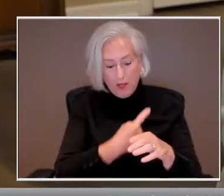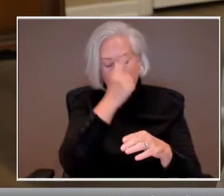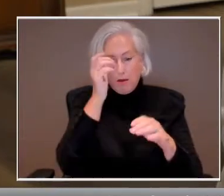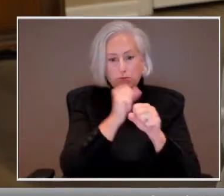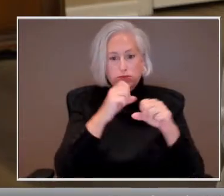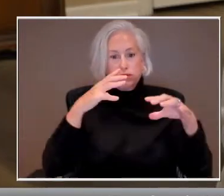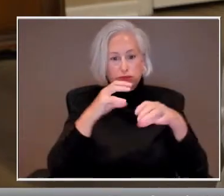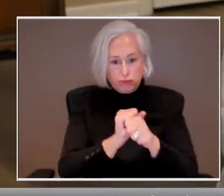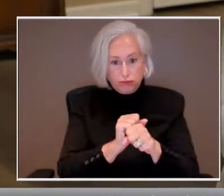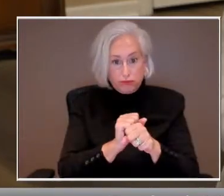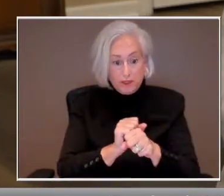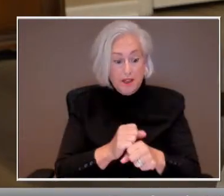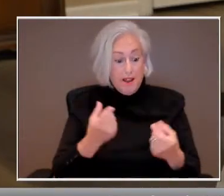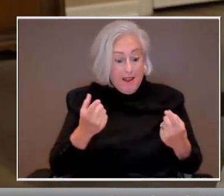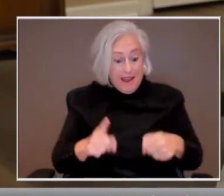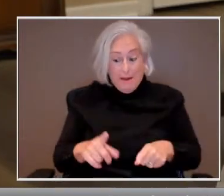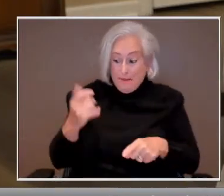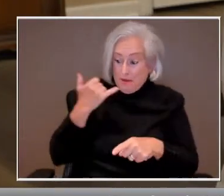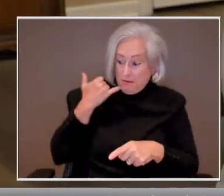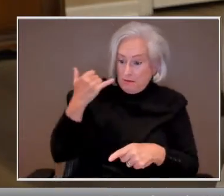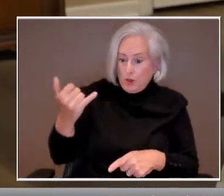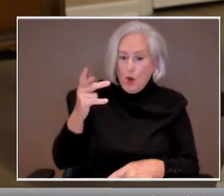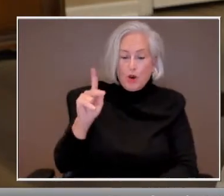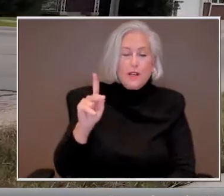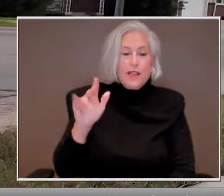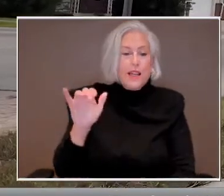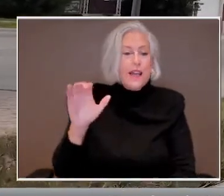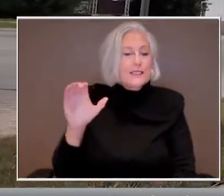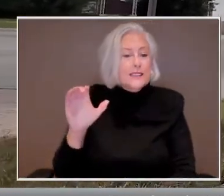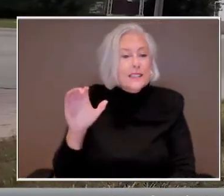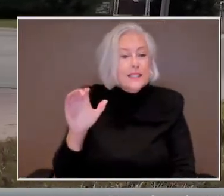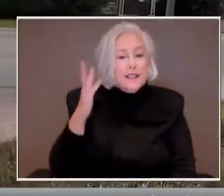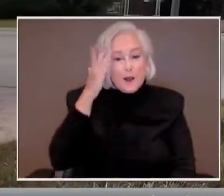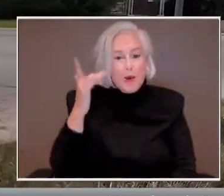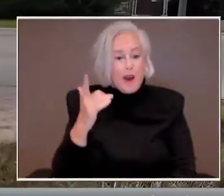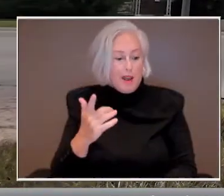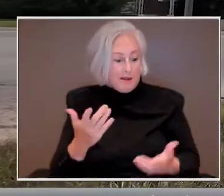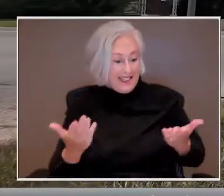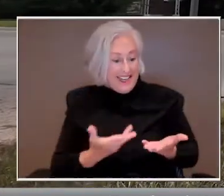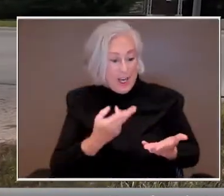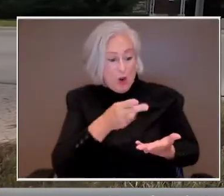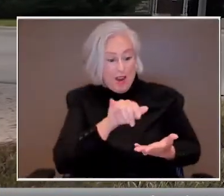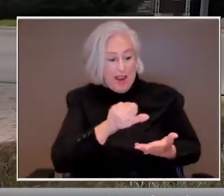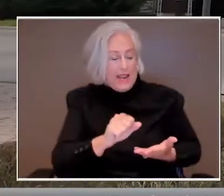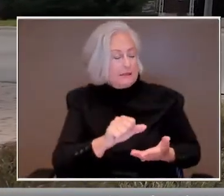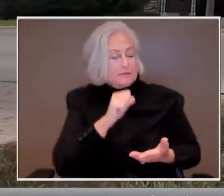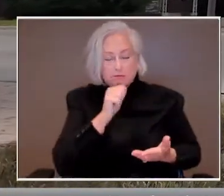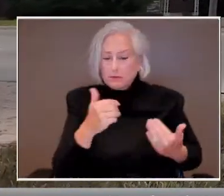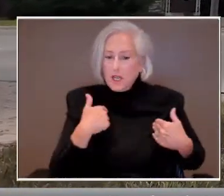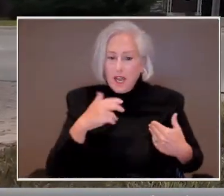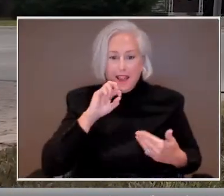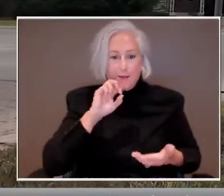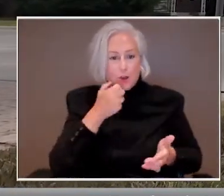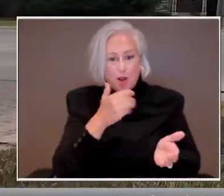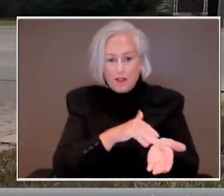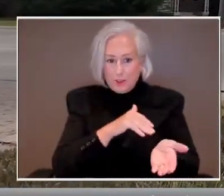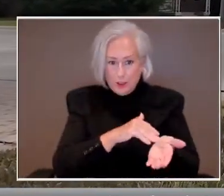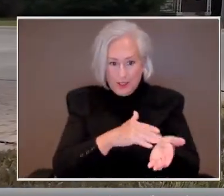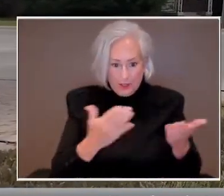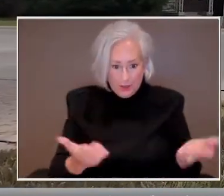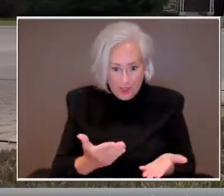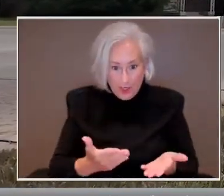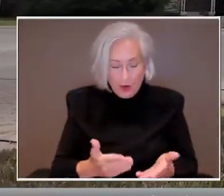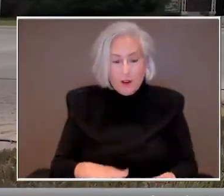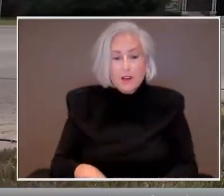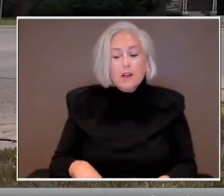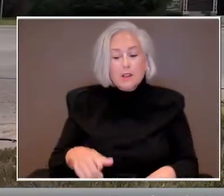Yeah, they called, because we don't have a neurologist here. The couple says the health system's neurology team worked remotely with Vern's doctors and nurses